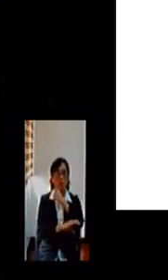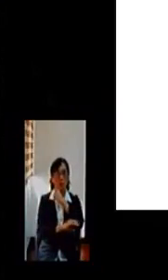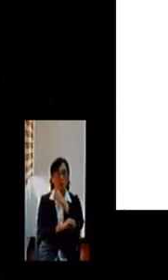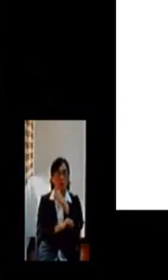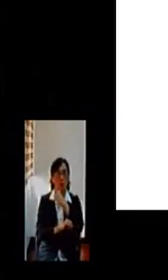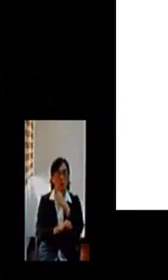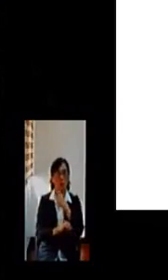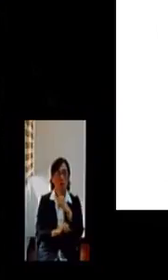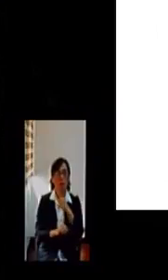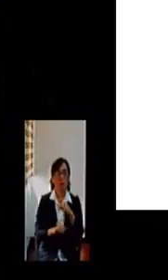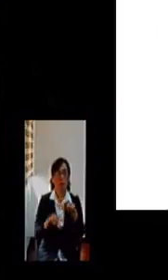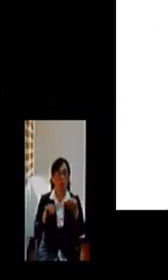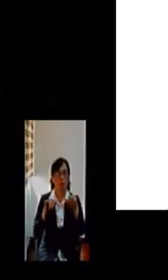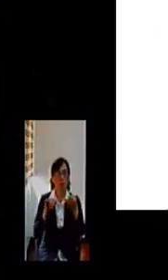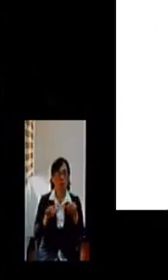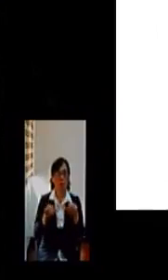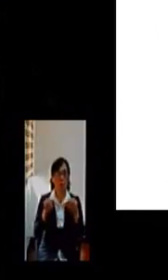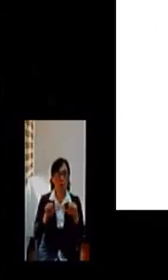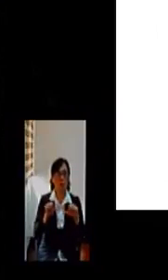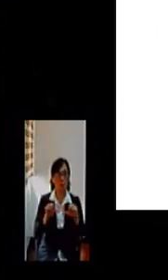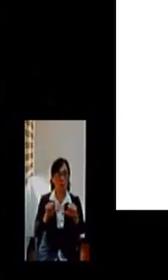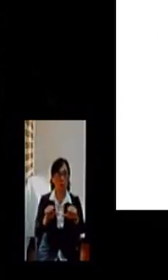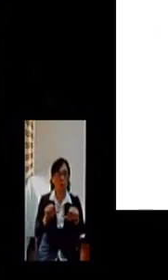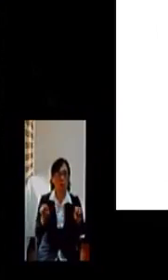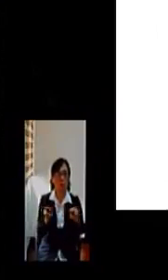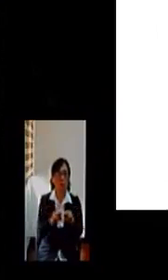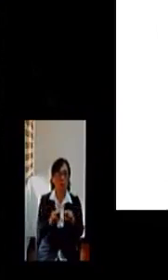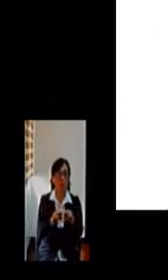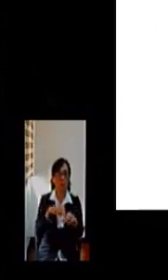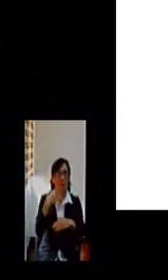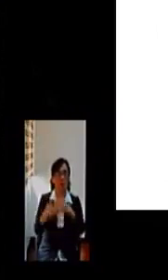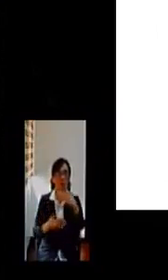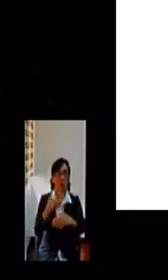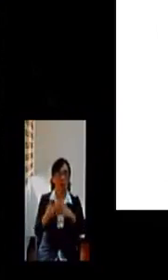to maintain its natural processes, air, water,